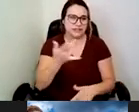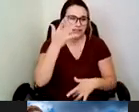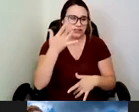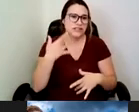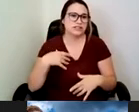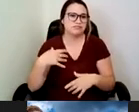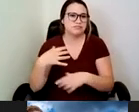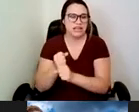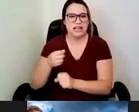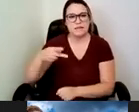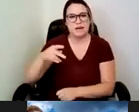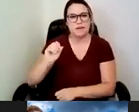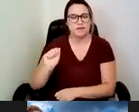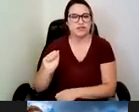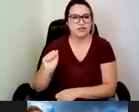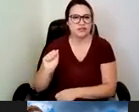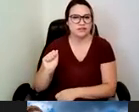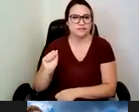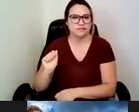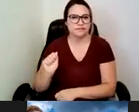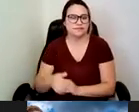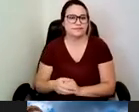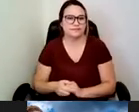you have capacity. Next.